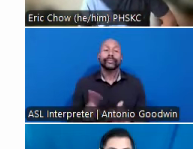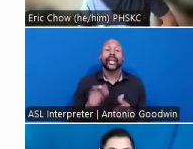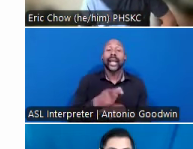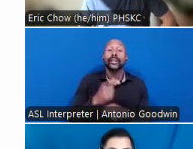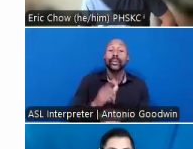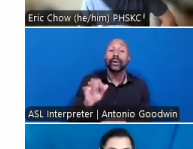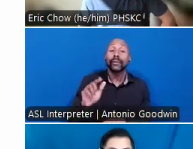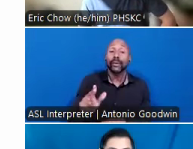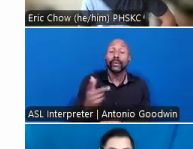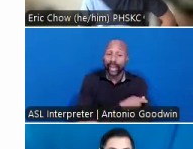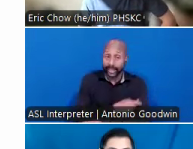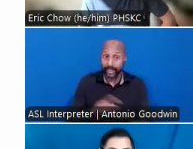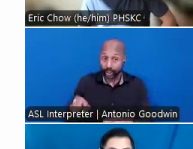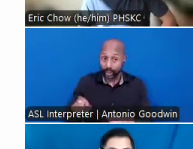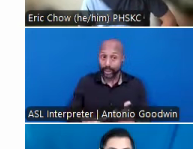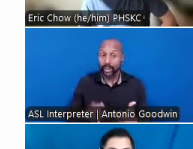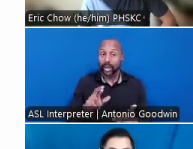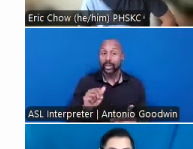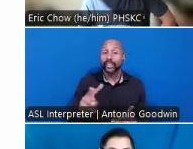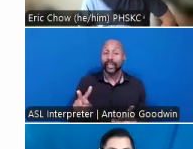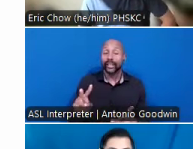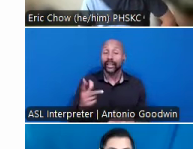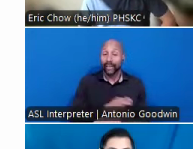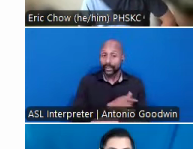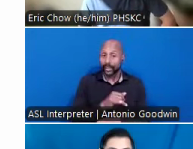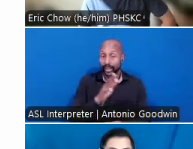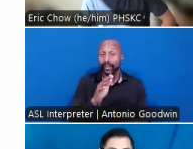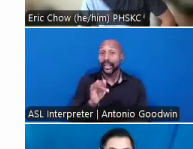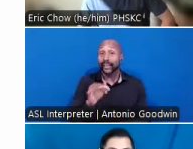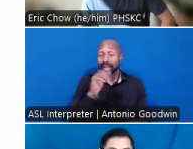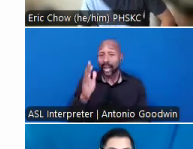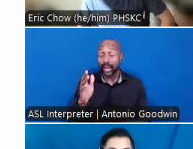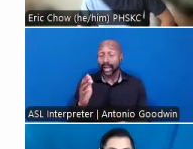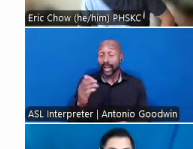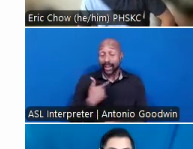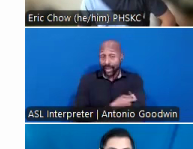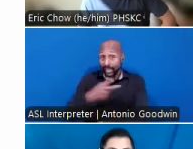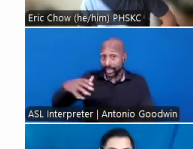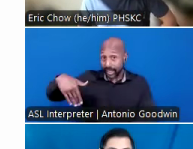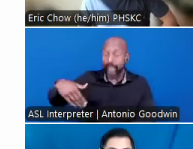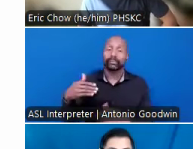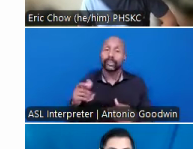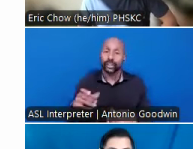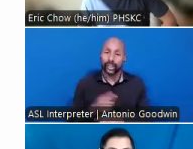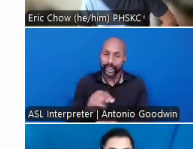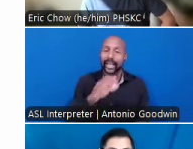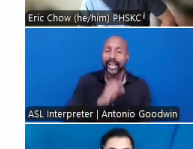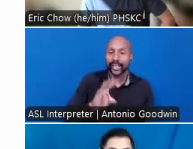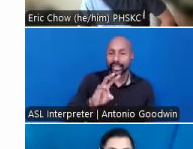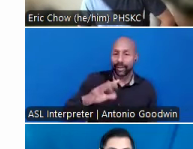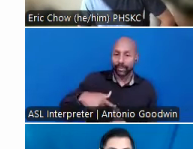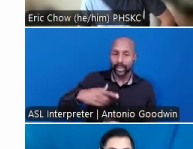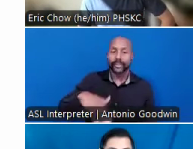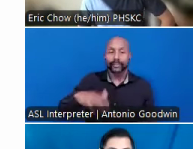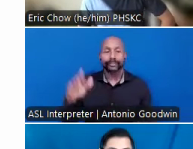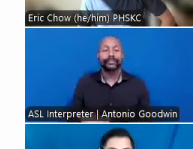vaccine if they've never been previously vaccinated against RSV. Adults 60 to 74 who are at higher